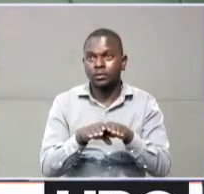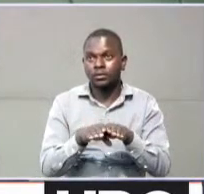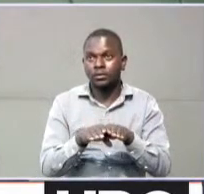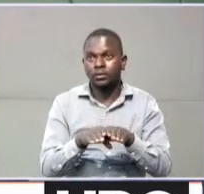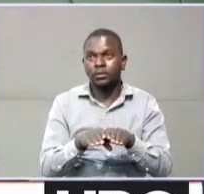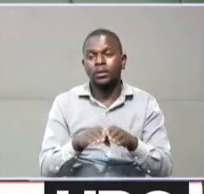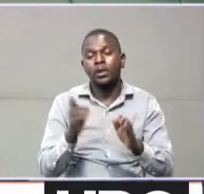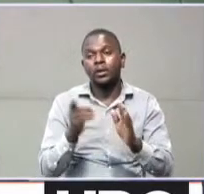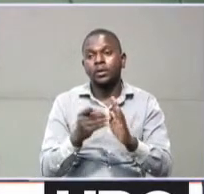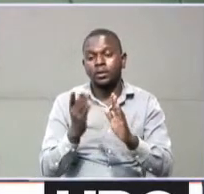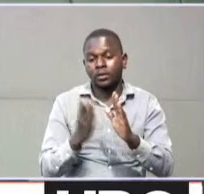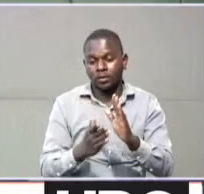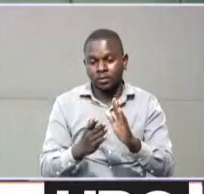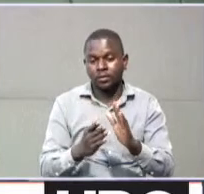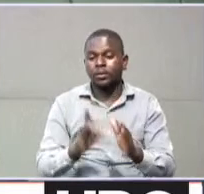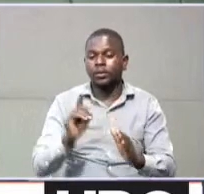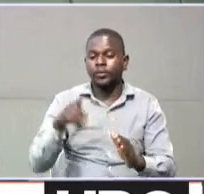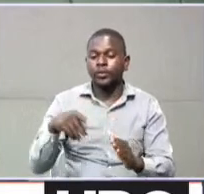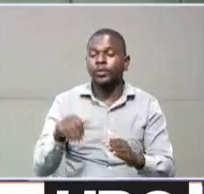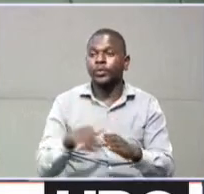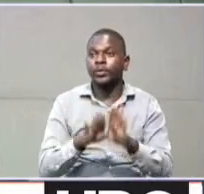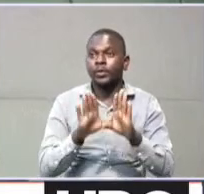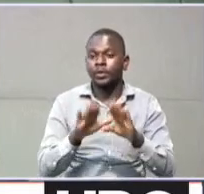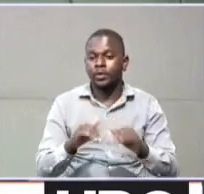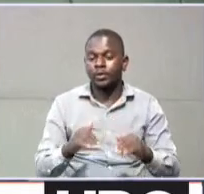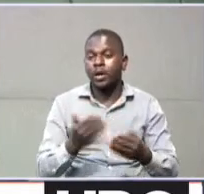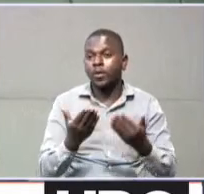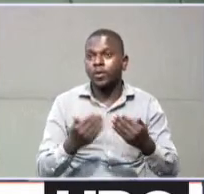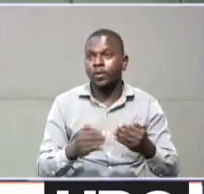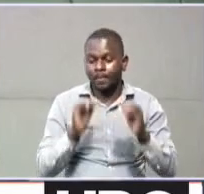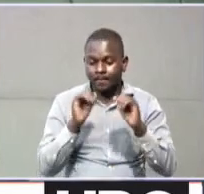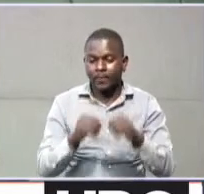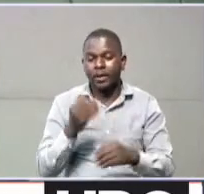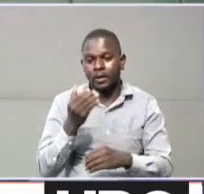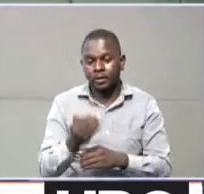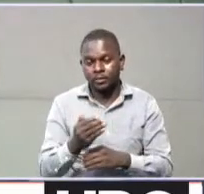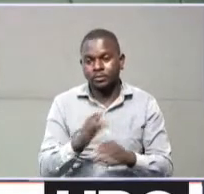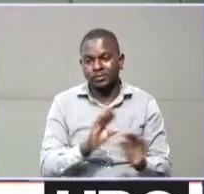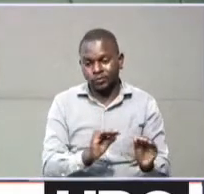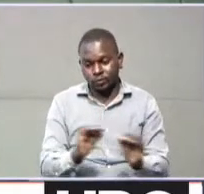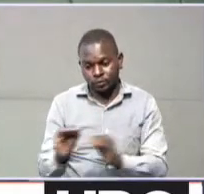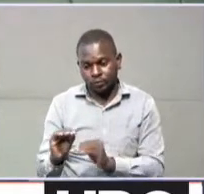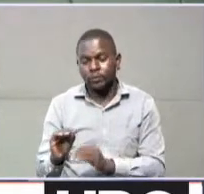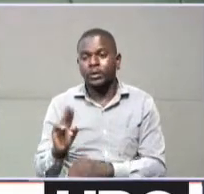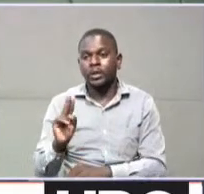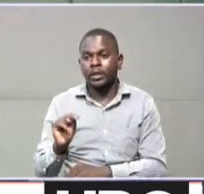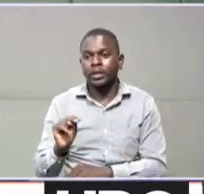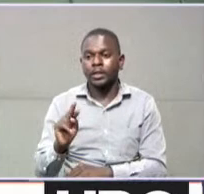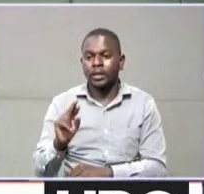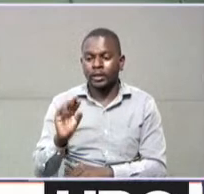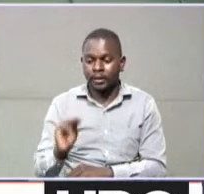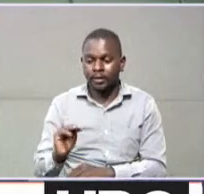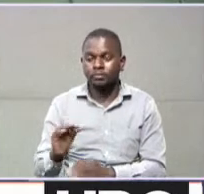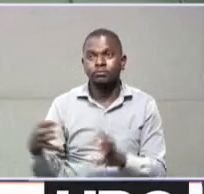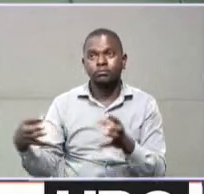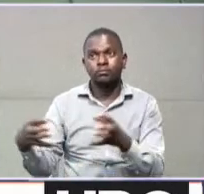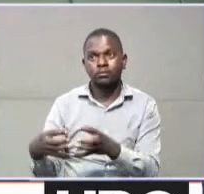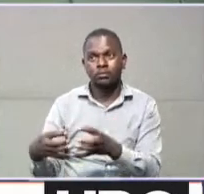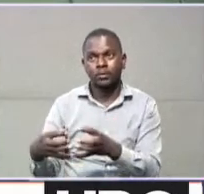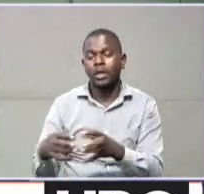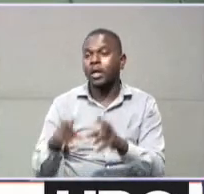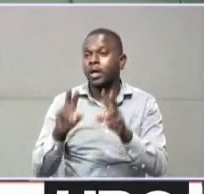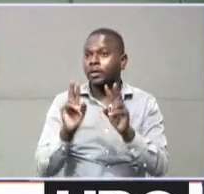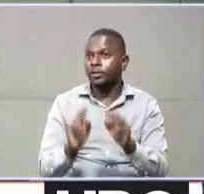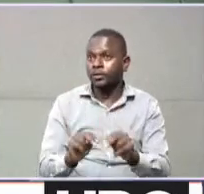to the detriment of the dp members of parliament who may be deemed to have crossed the nrm side on which platform they were